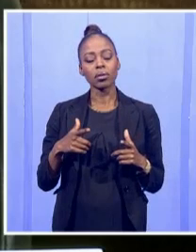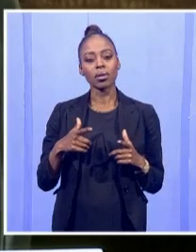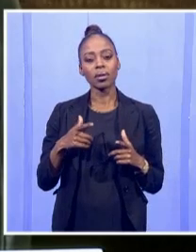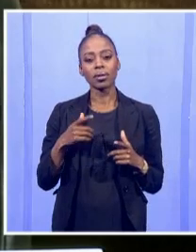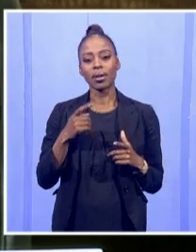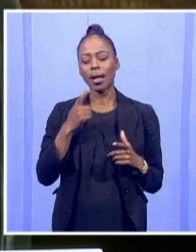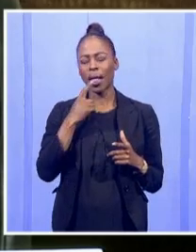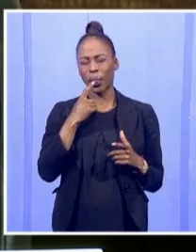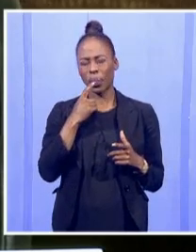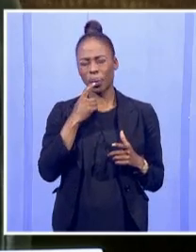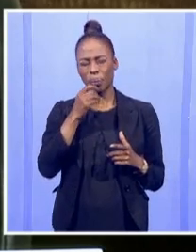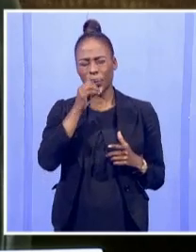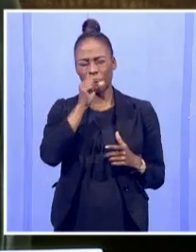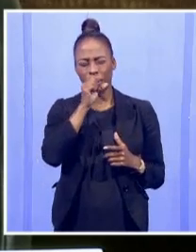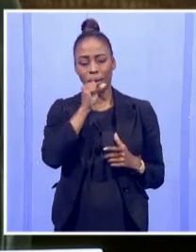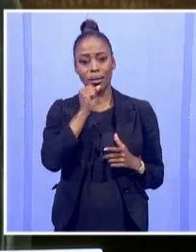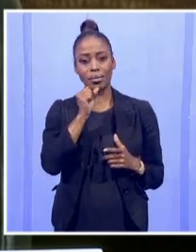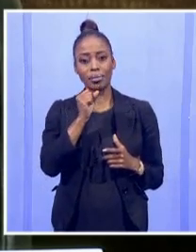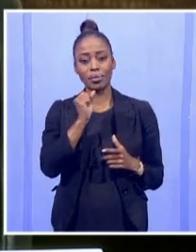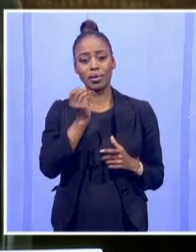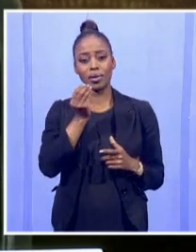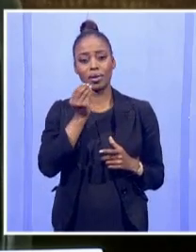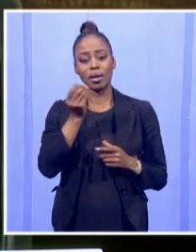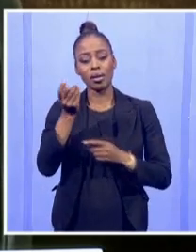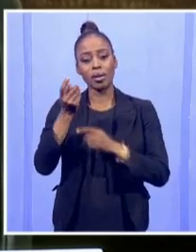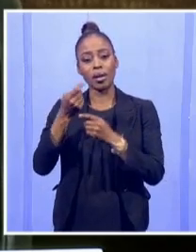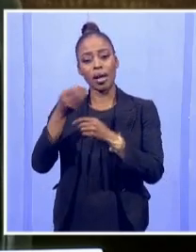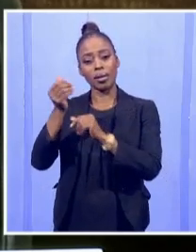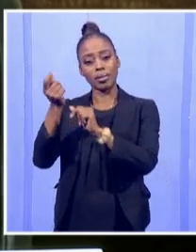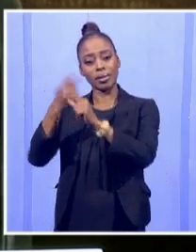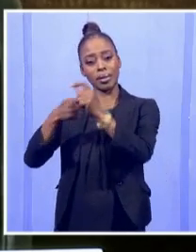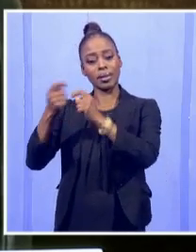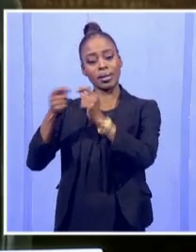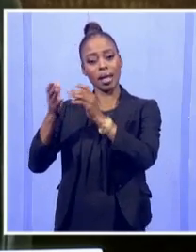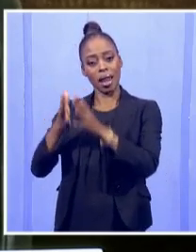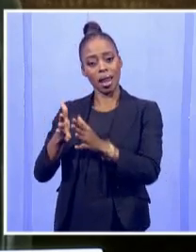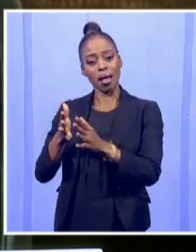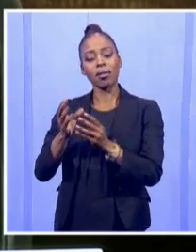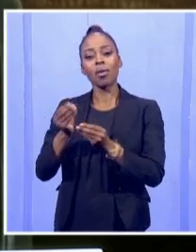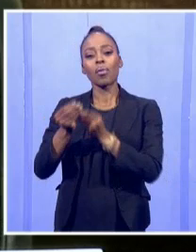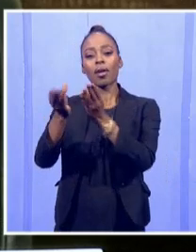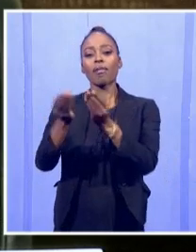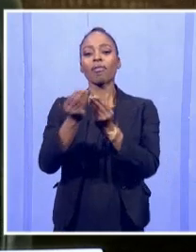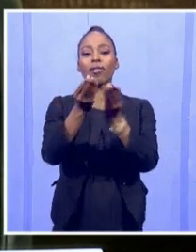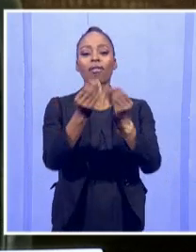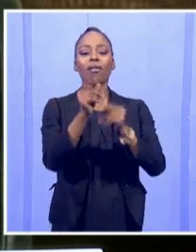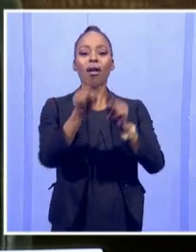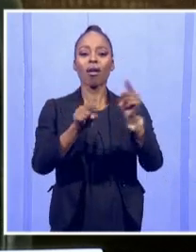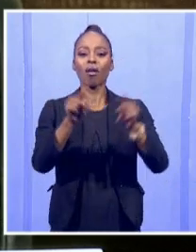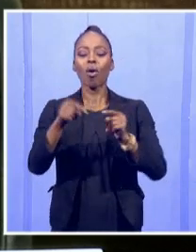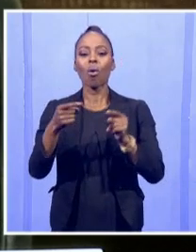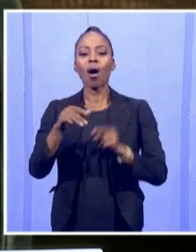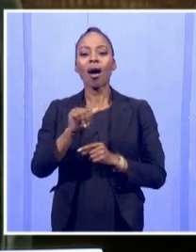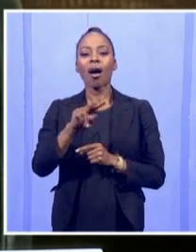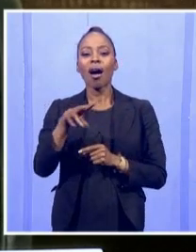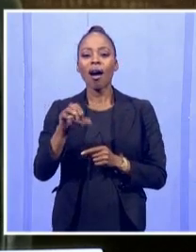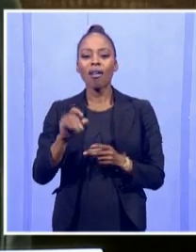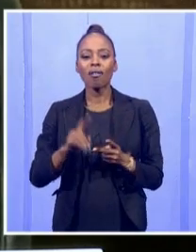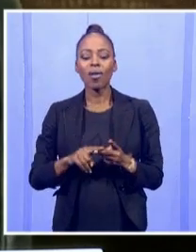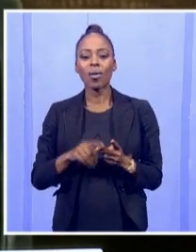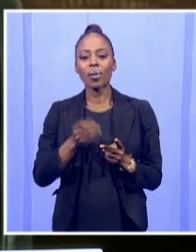or exporter in the world, and a major supplier to global markets of avocados, nuts,